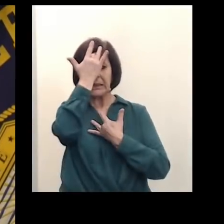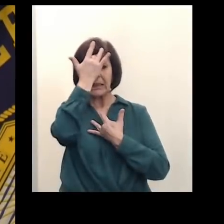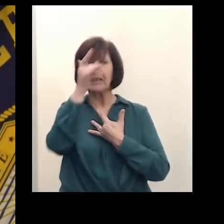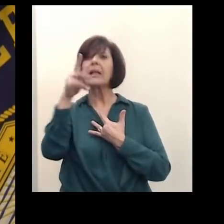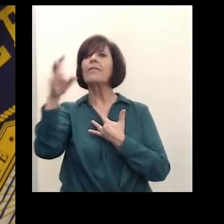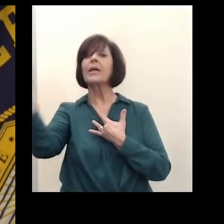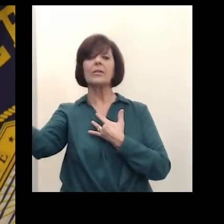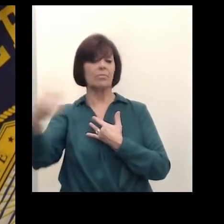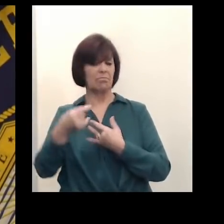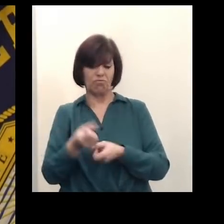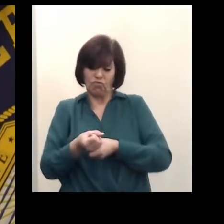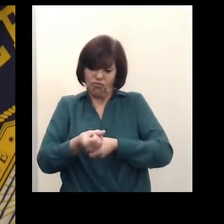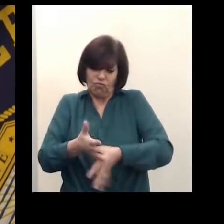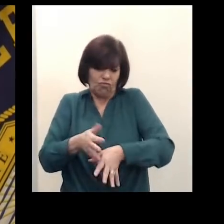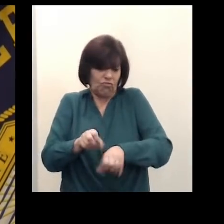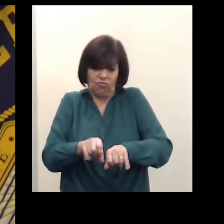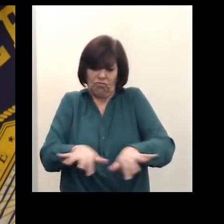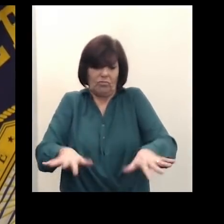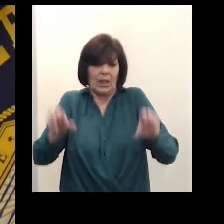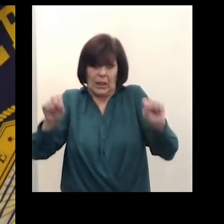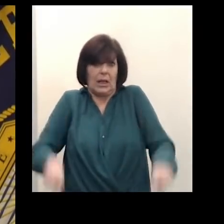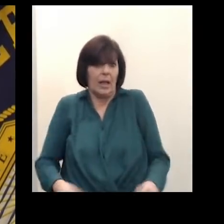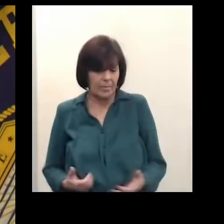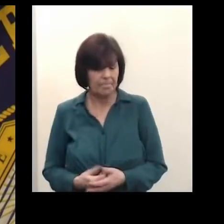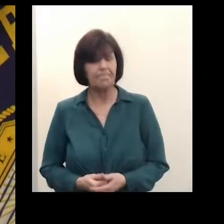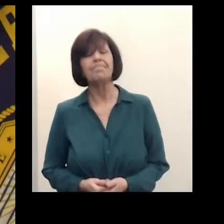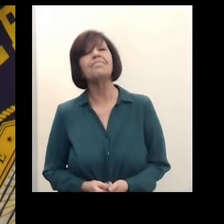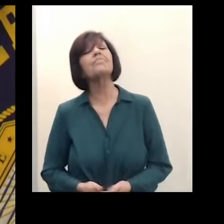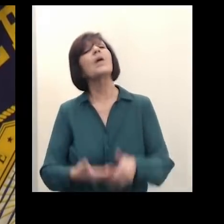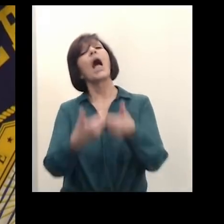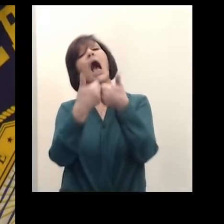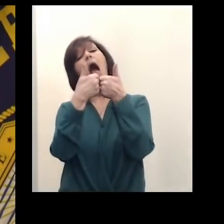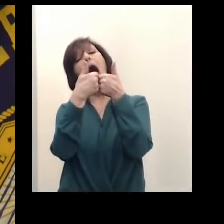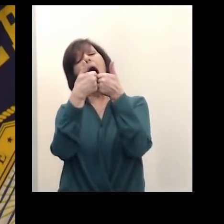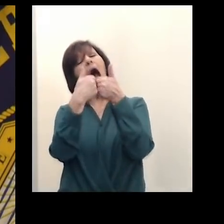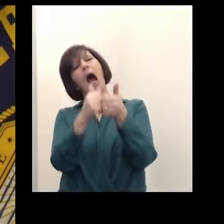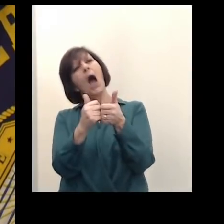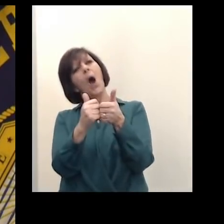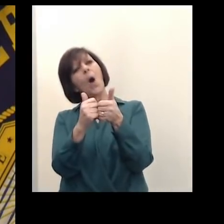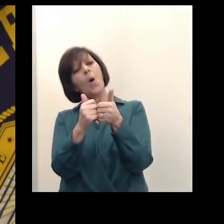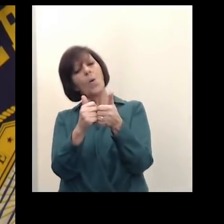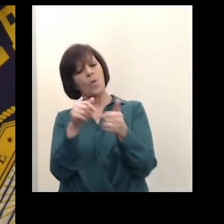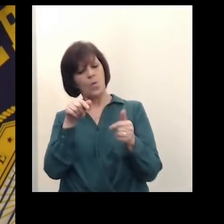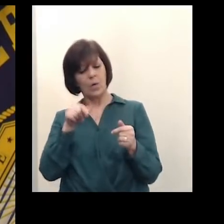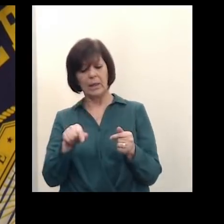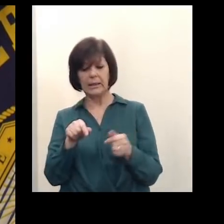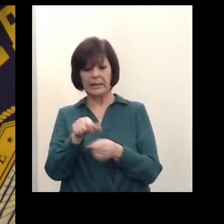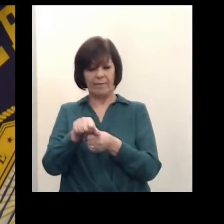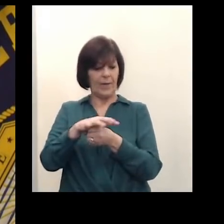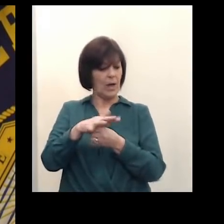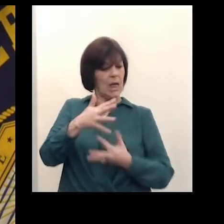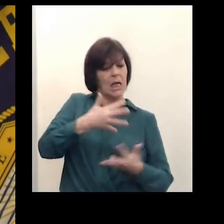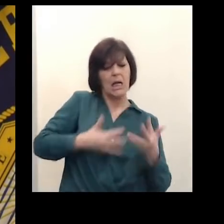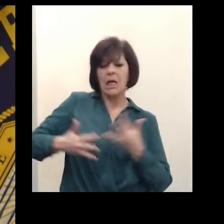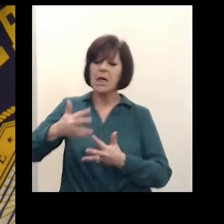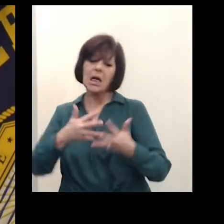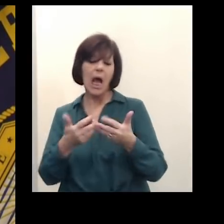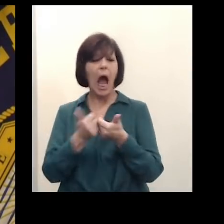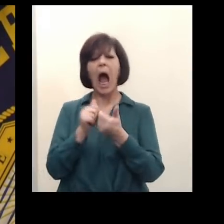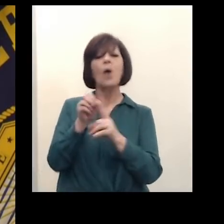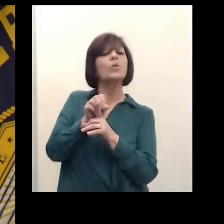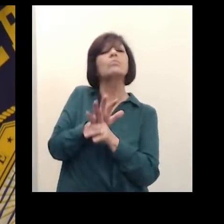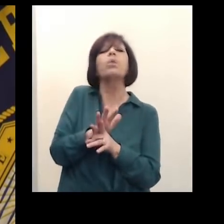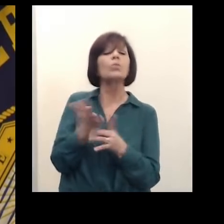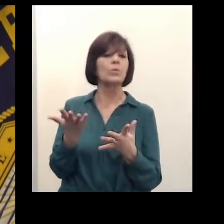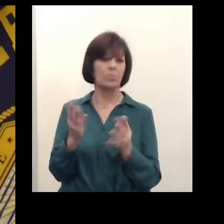cause infections. Now, how does the virus interact with these individuals? How are these individuals exposed? Because